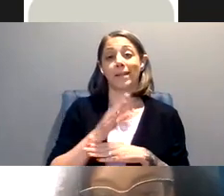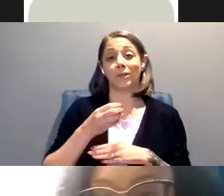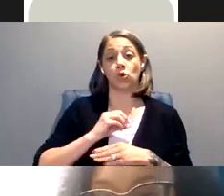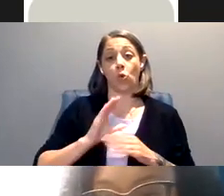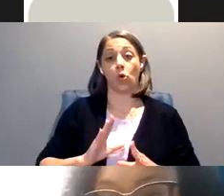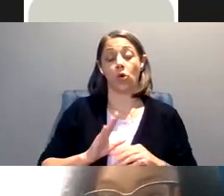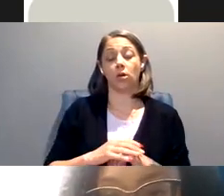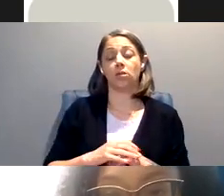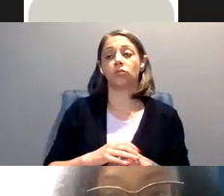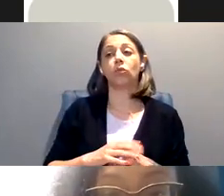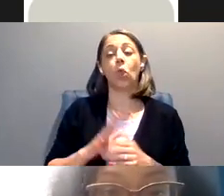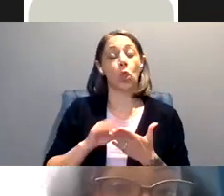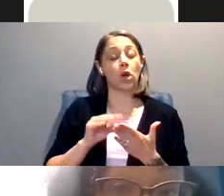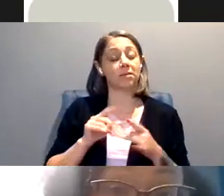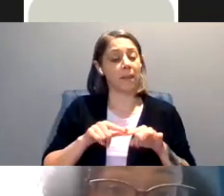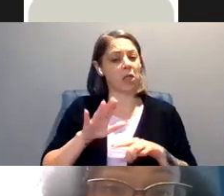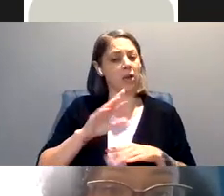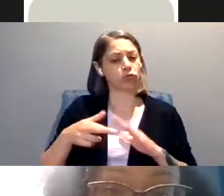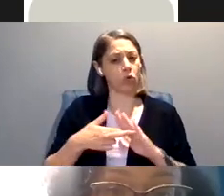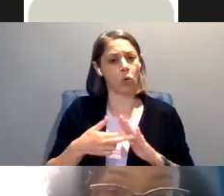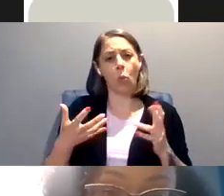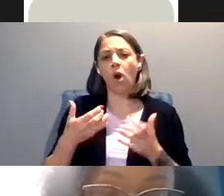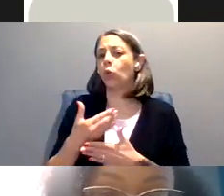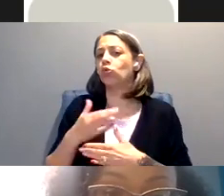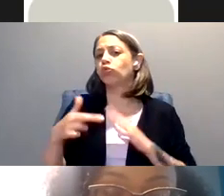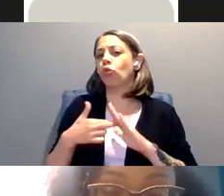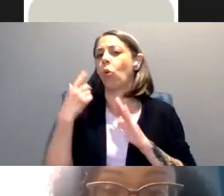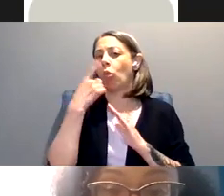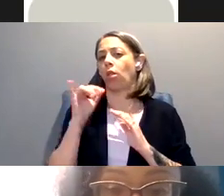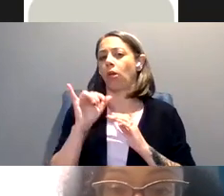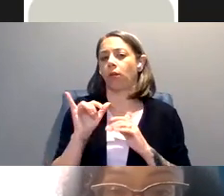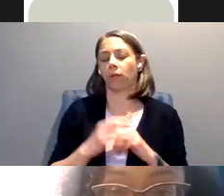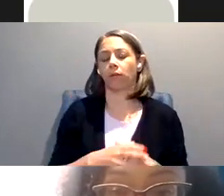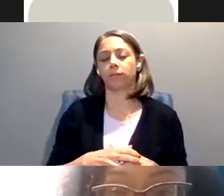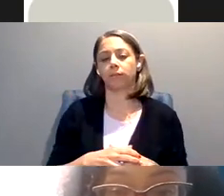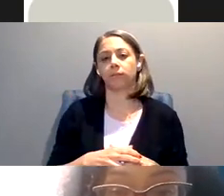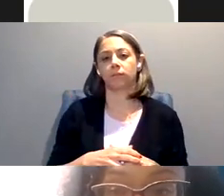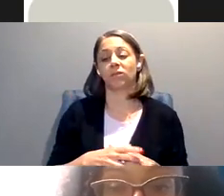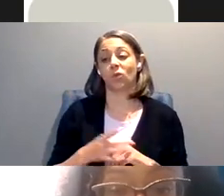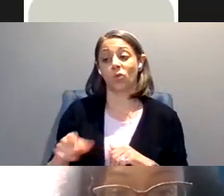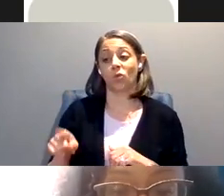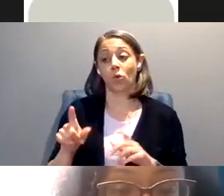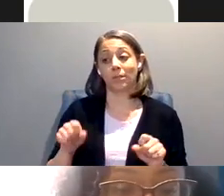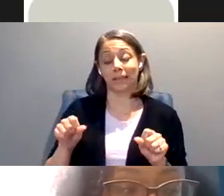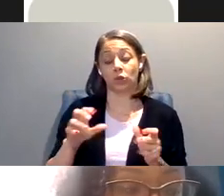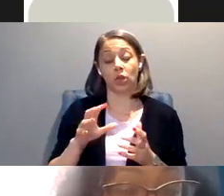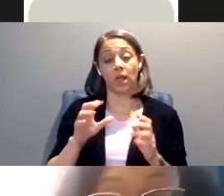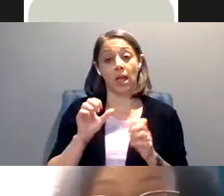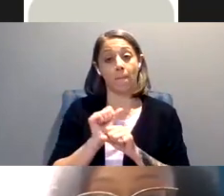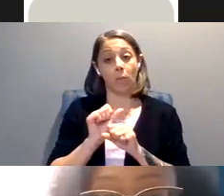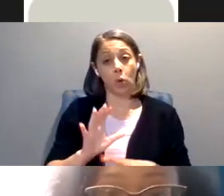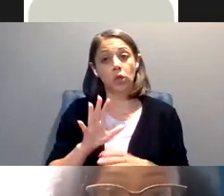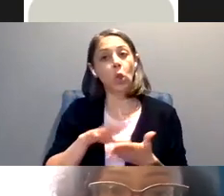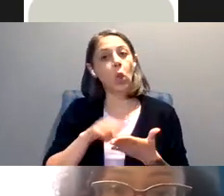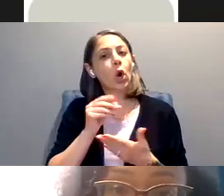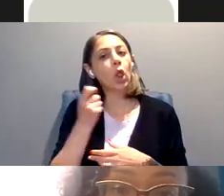learning, based on the role that they want to have, what that new role would look like. And so that those potential employees would learn a little bit